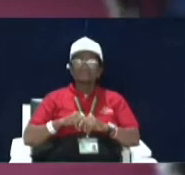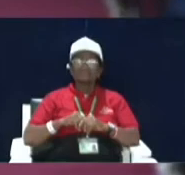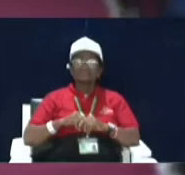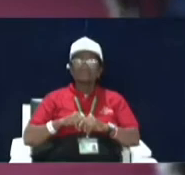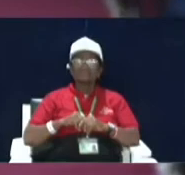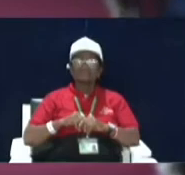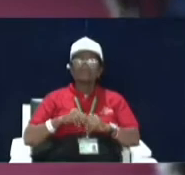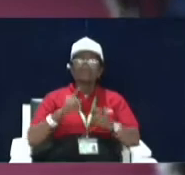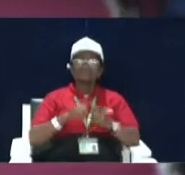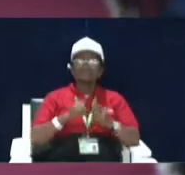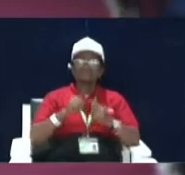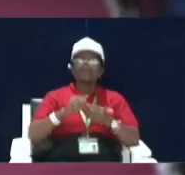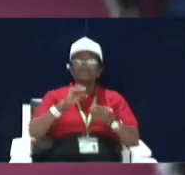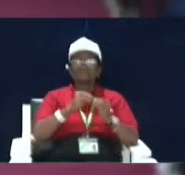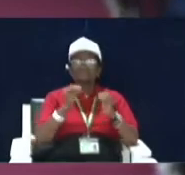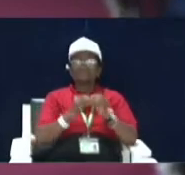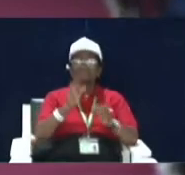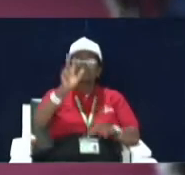And then number